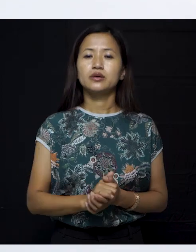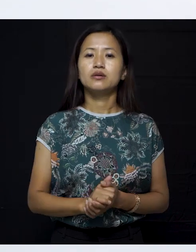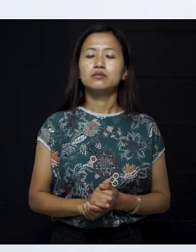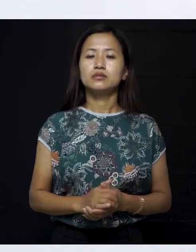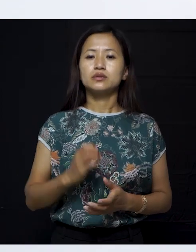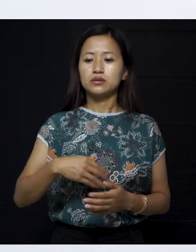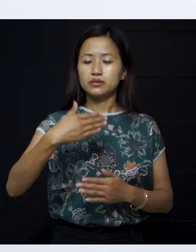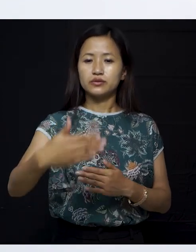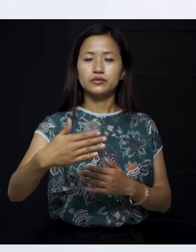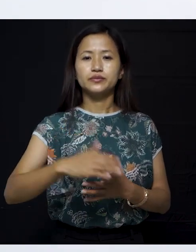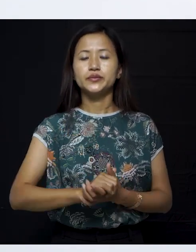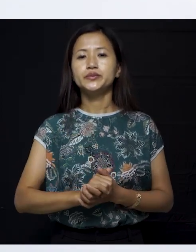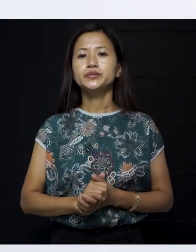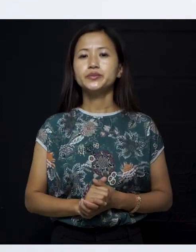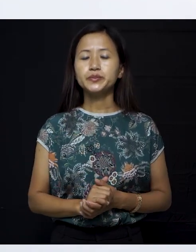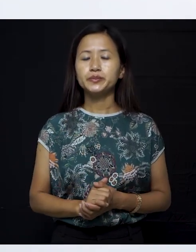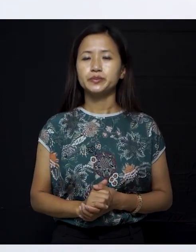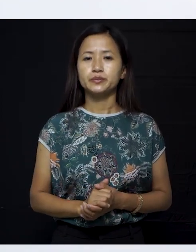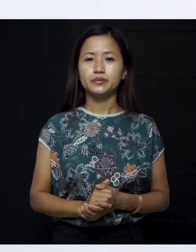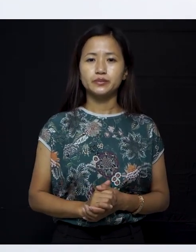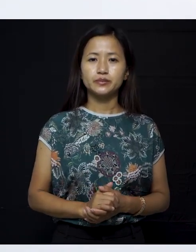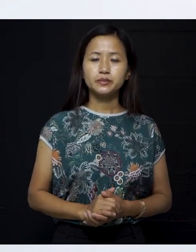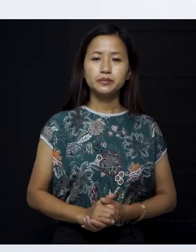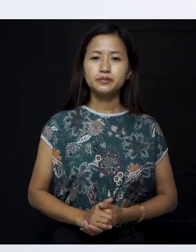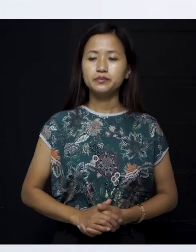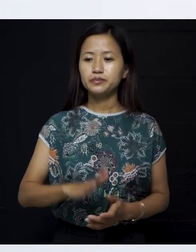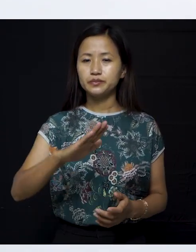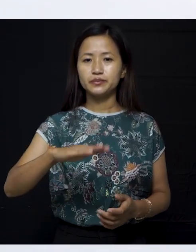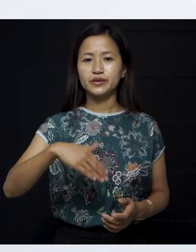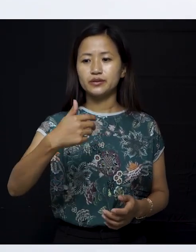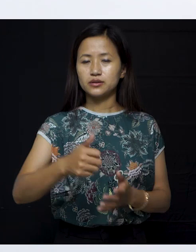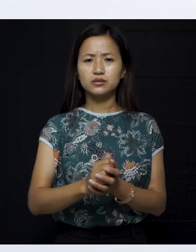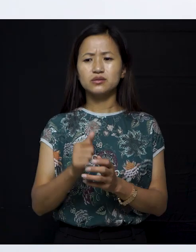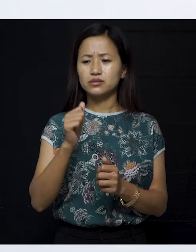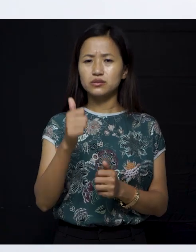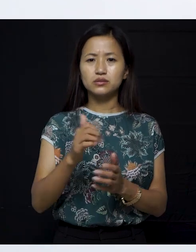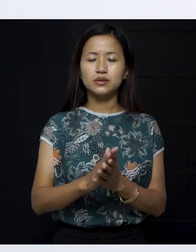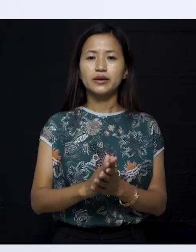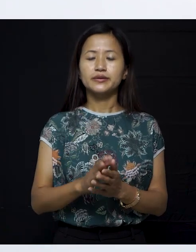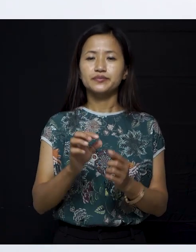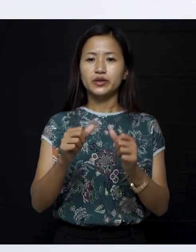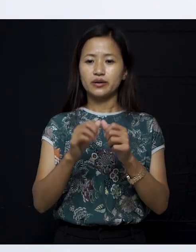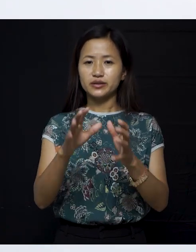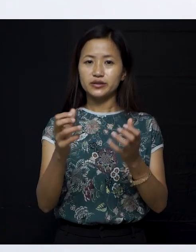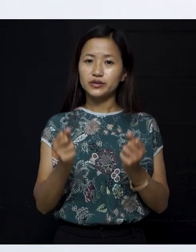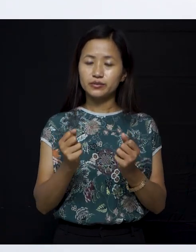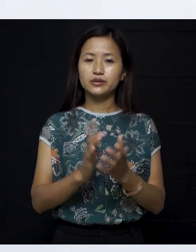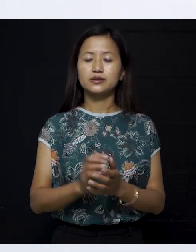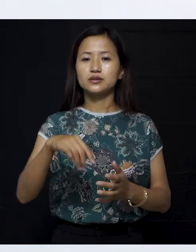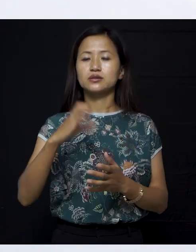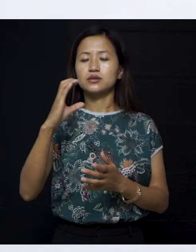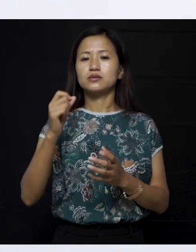cast your vote. So that was universal adult franchise. Okay, then another good achievement about this constitution was that there